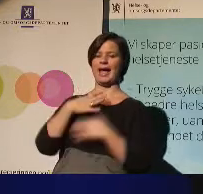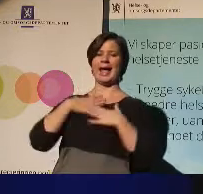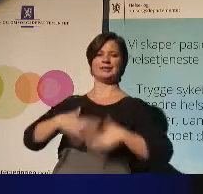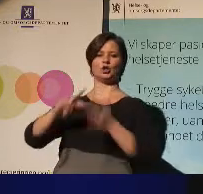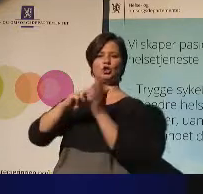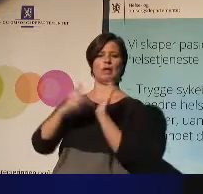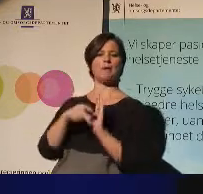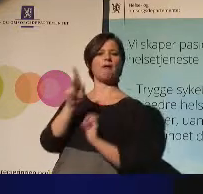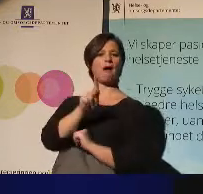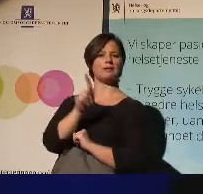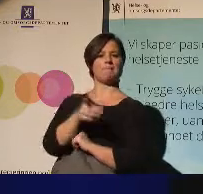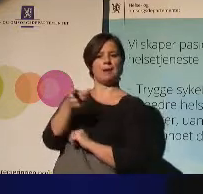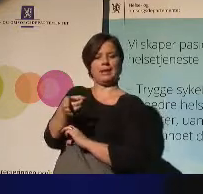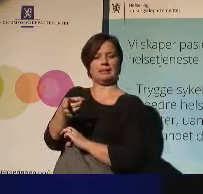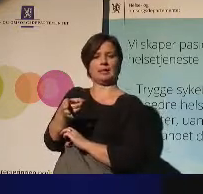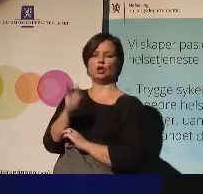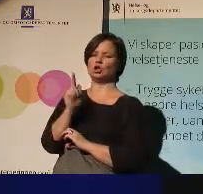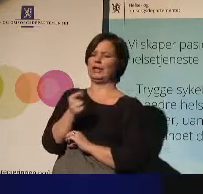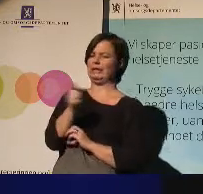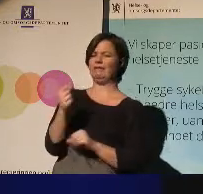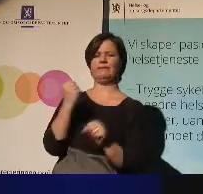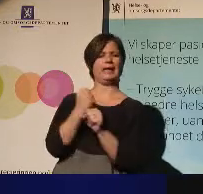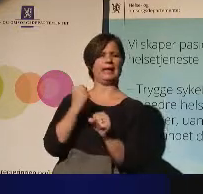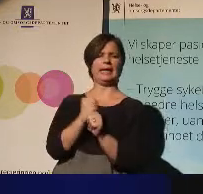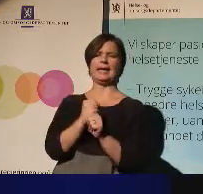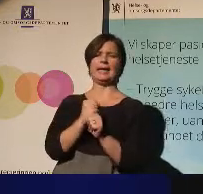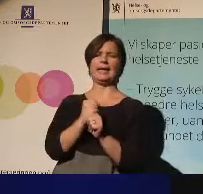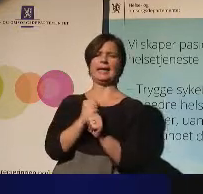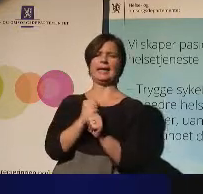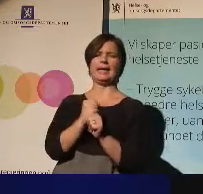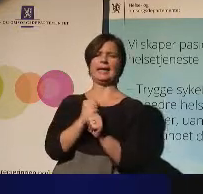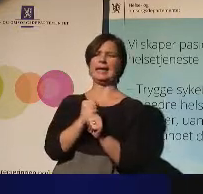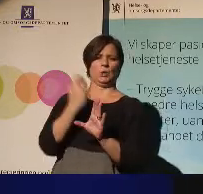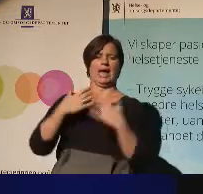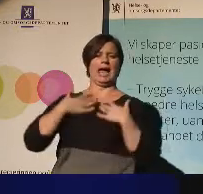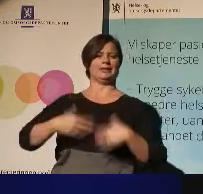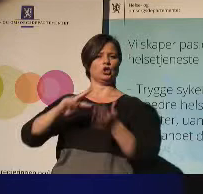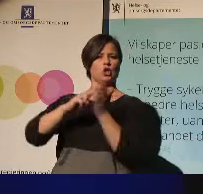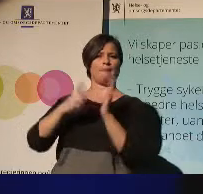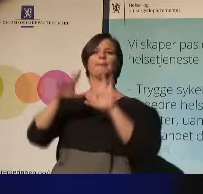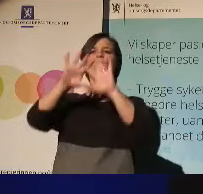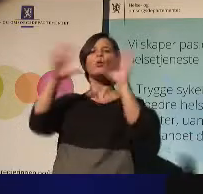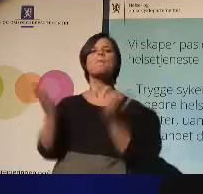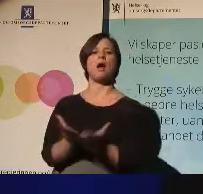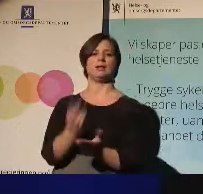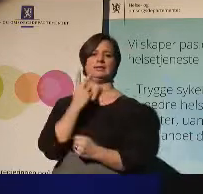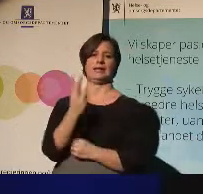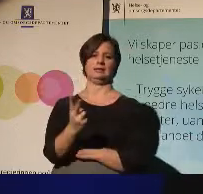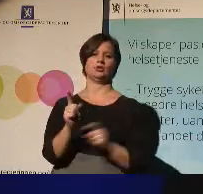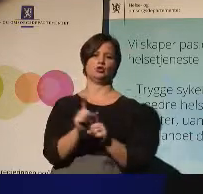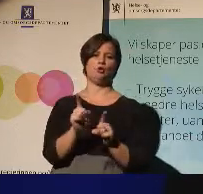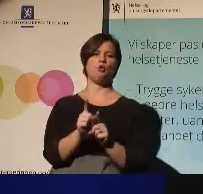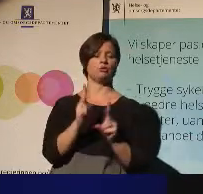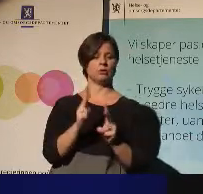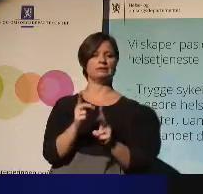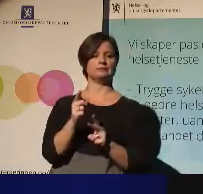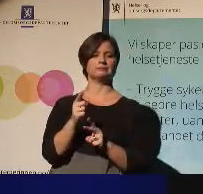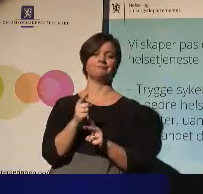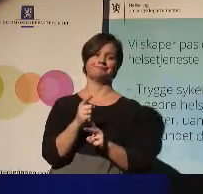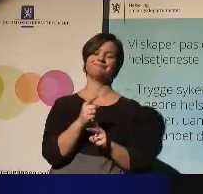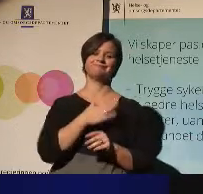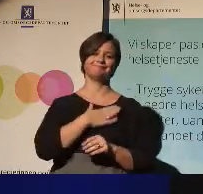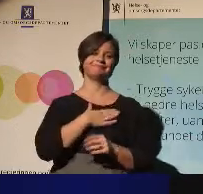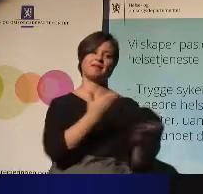Permanente, because they truly are one of the more innovative health systems globally, and welcome you to